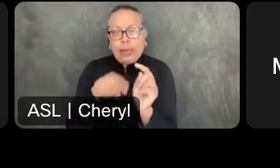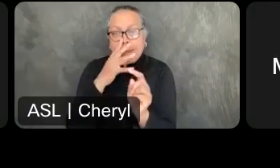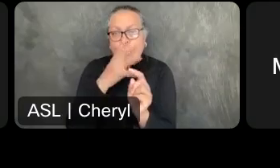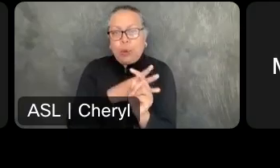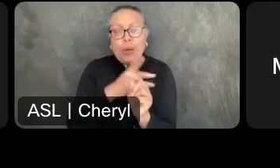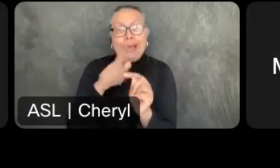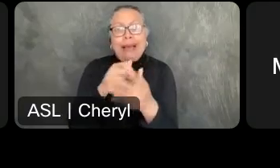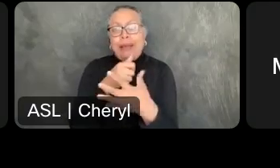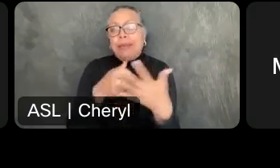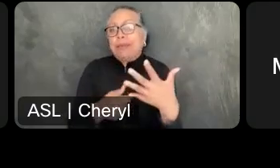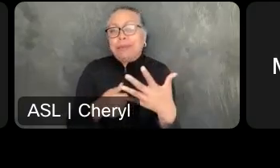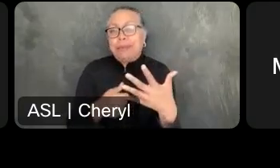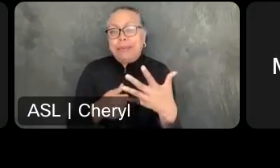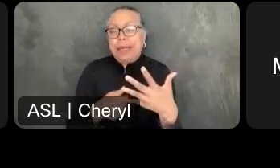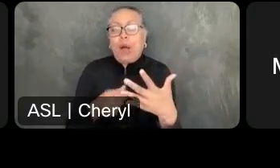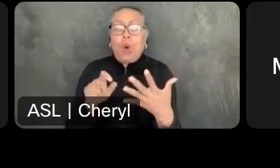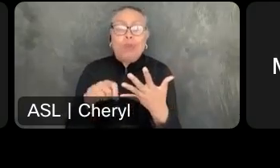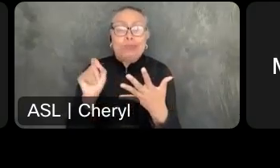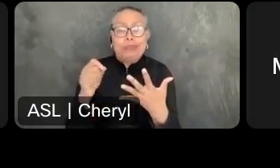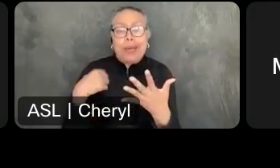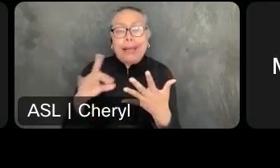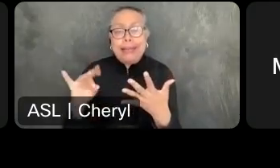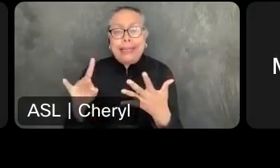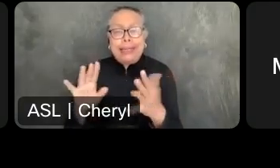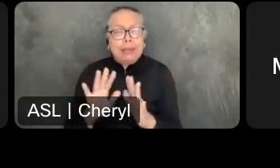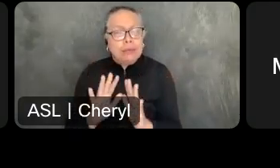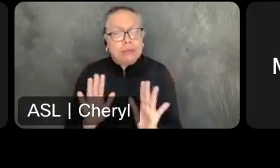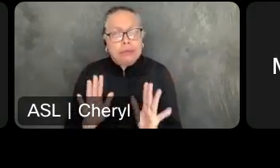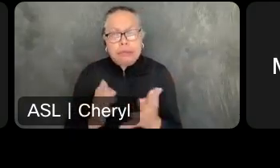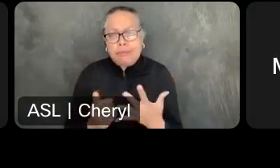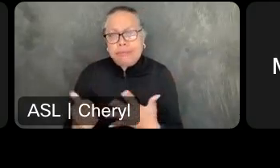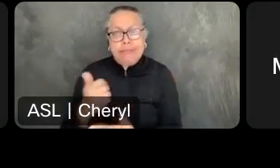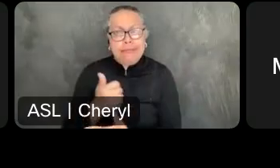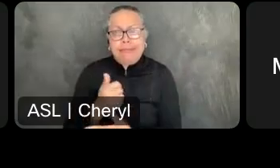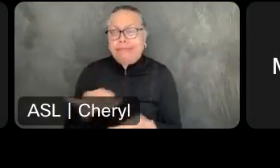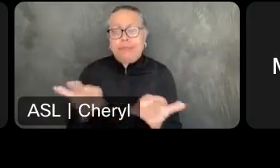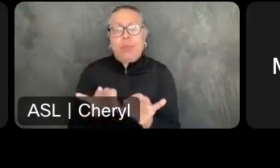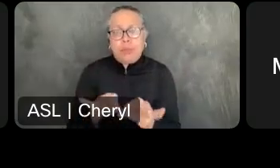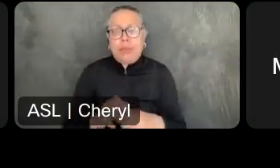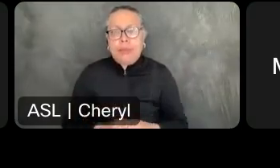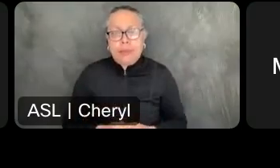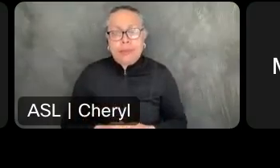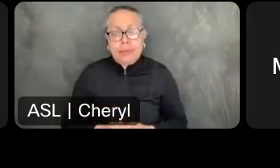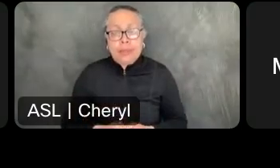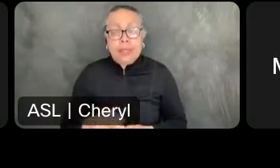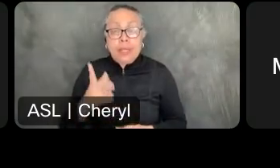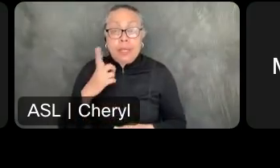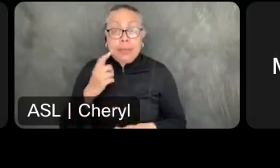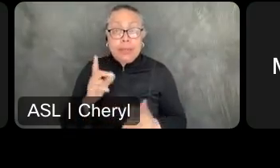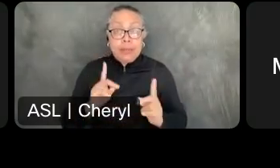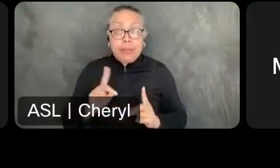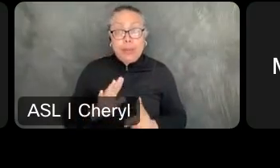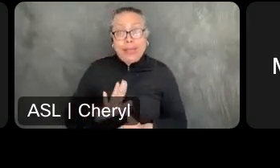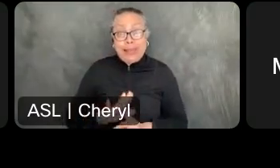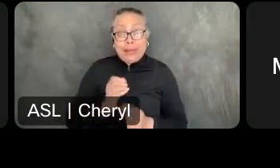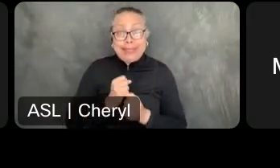cannot be a box that we check somewhere. It must be front and center because a person's very safety